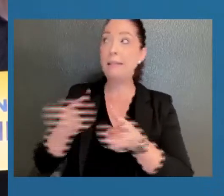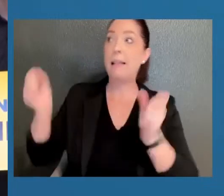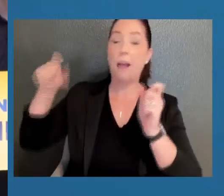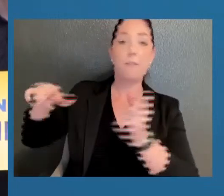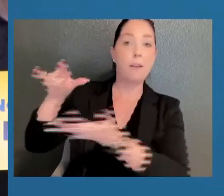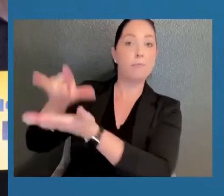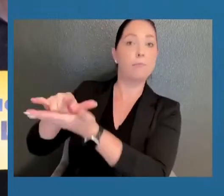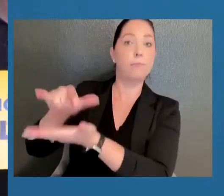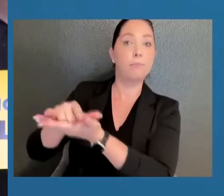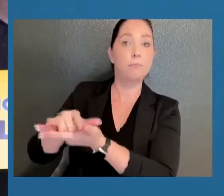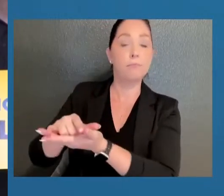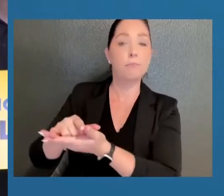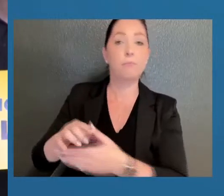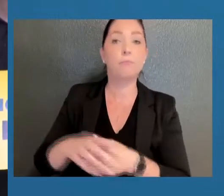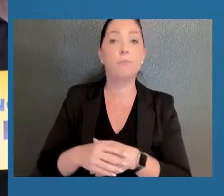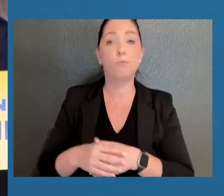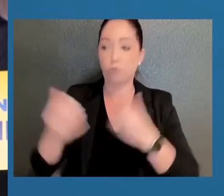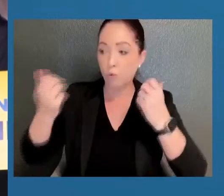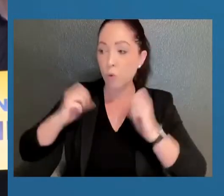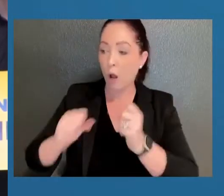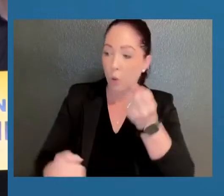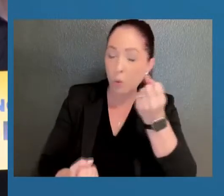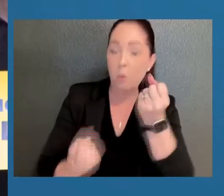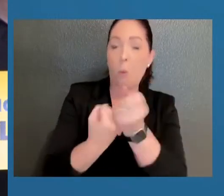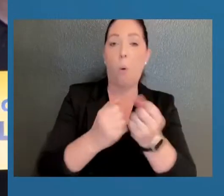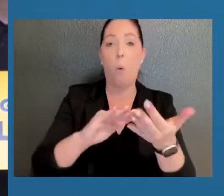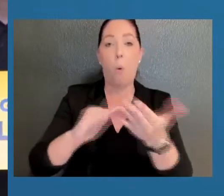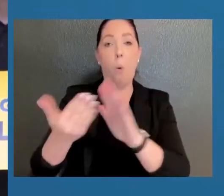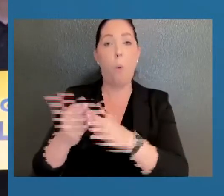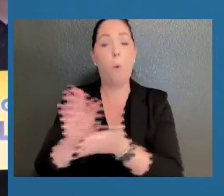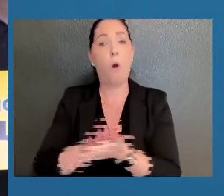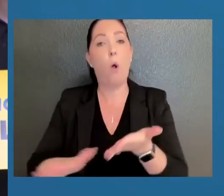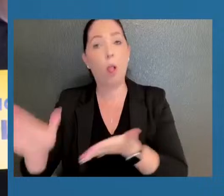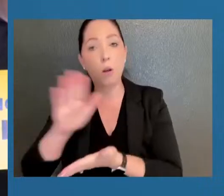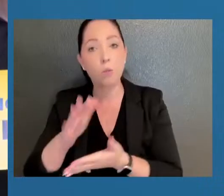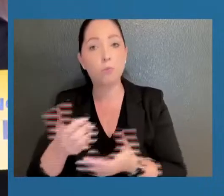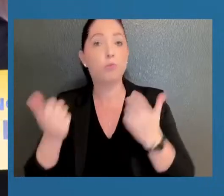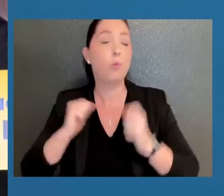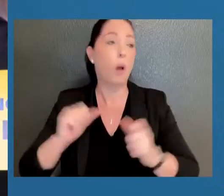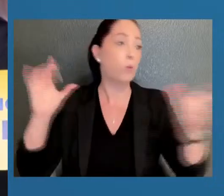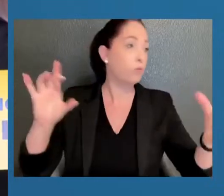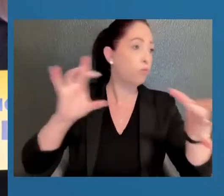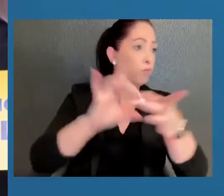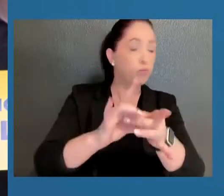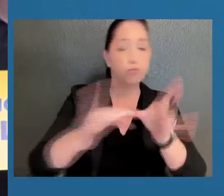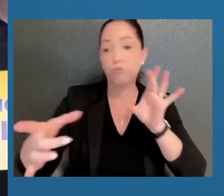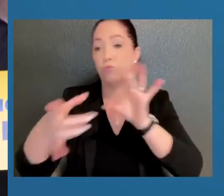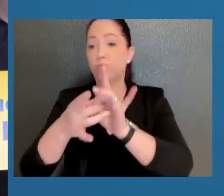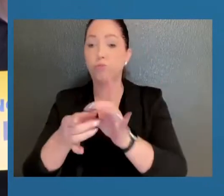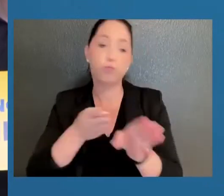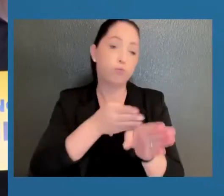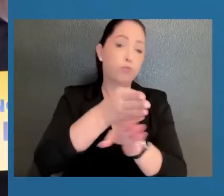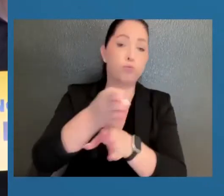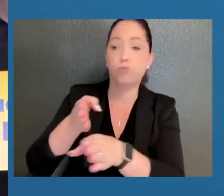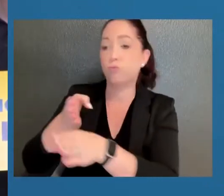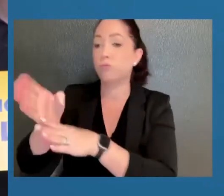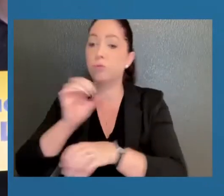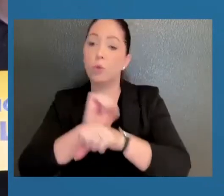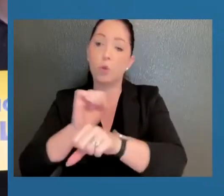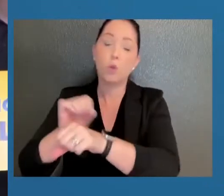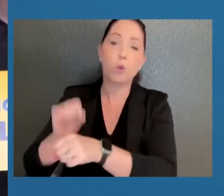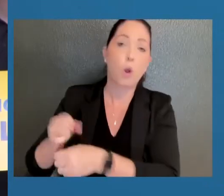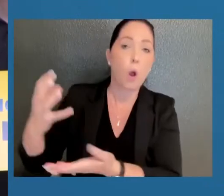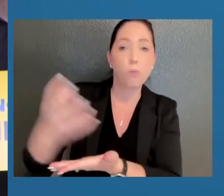to support our community colleges, try to create connections for people to get the skills and get jobs. That was my